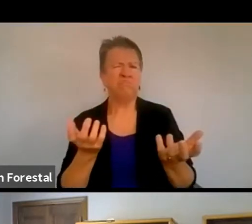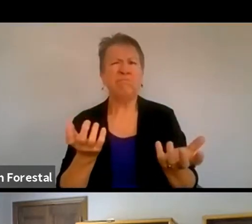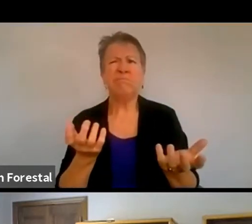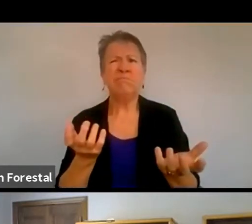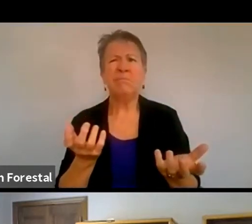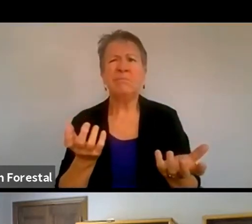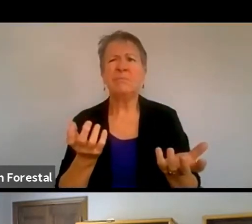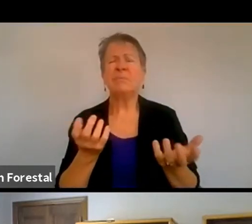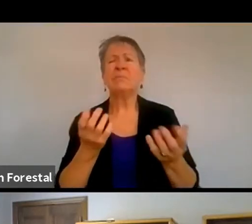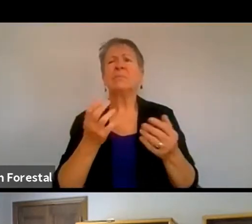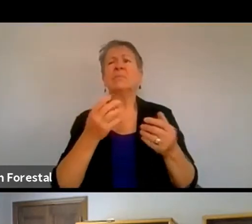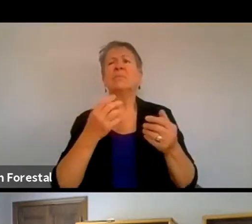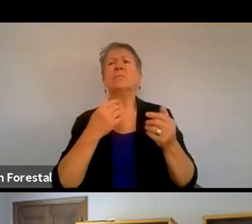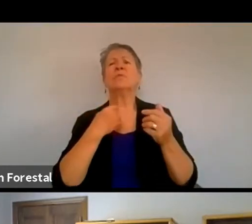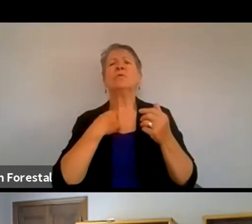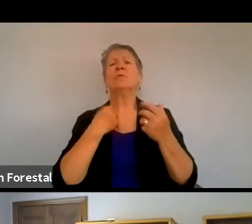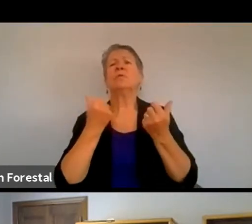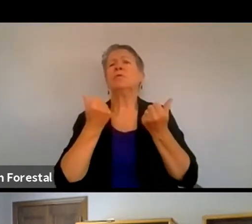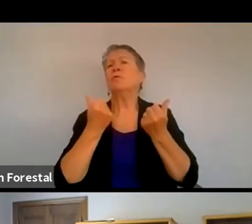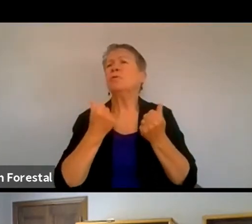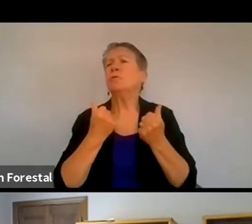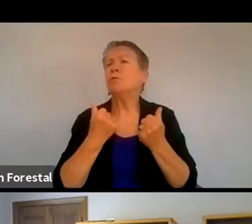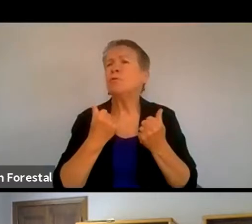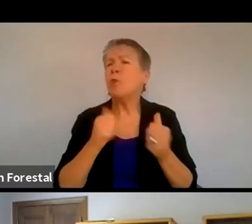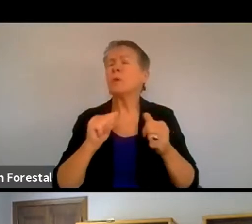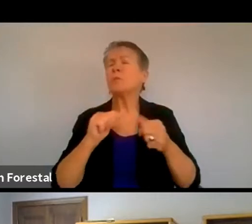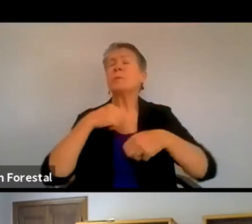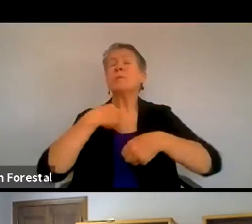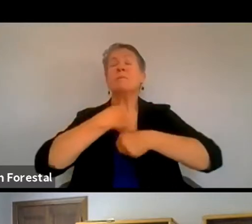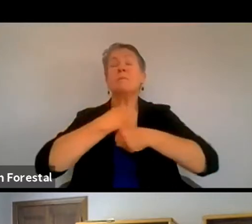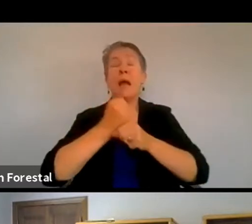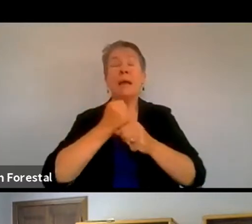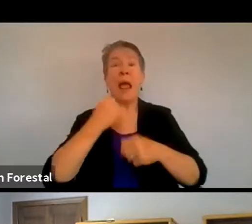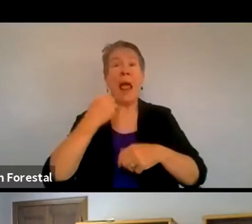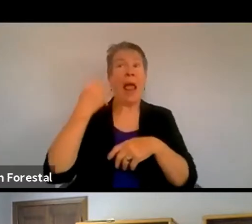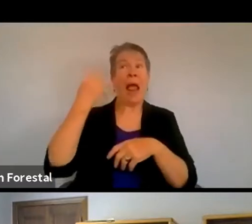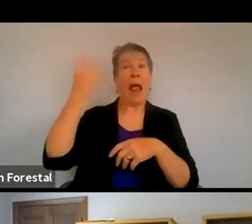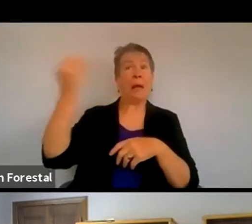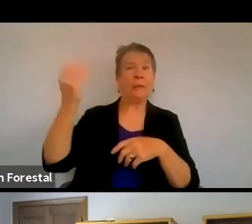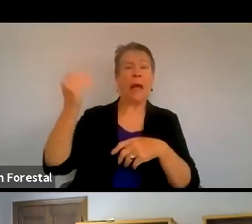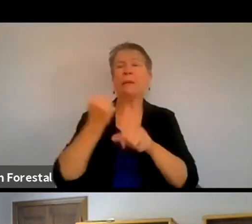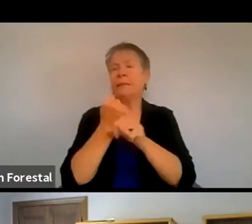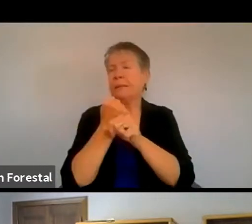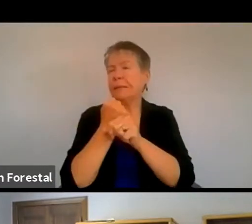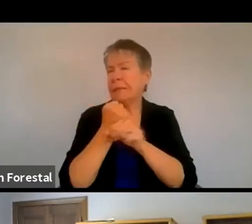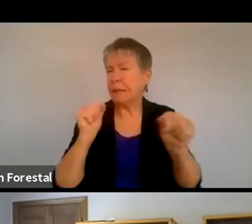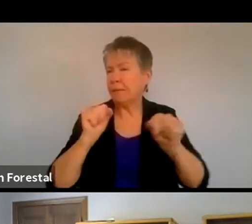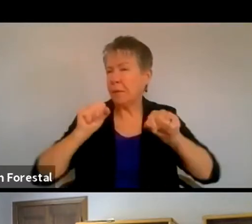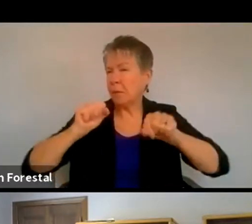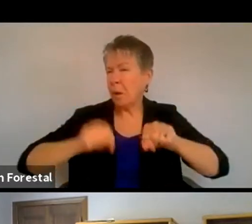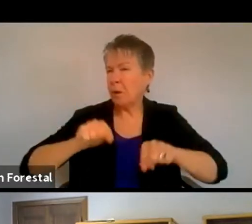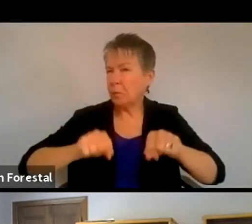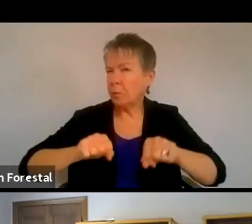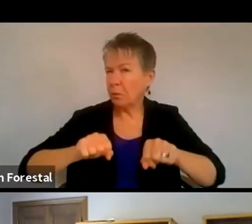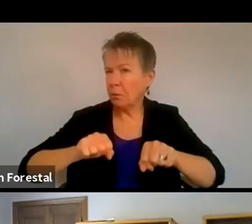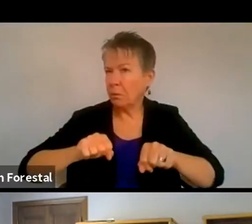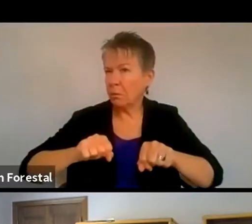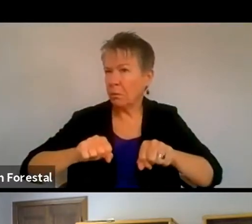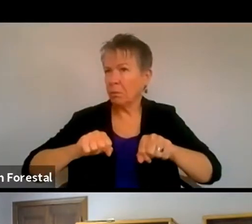possible, including with things like restaurants. But the other, I think, bigger point is we need